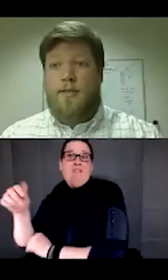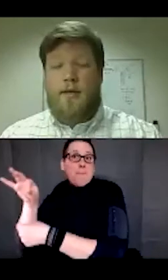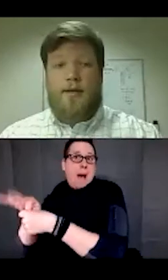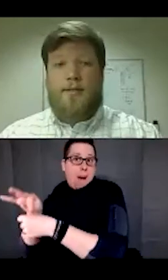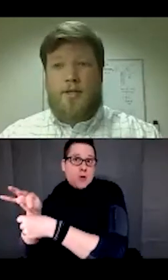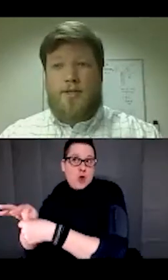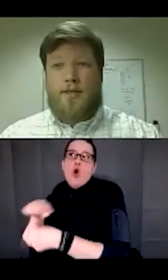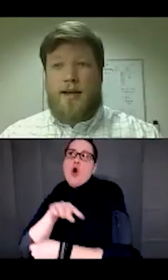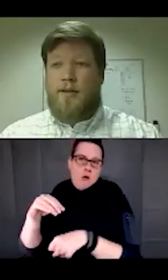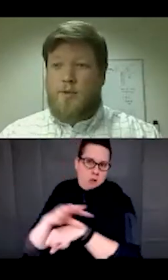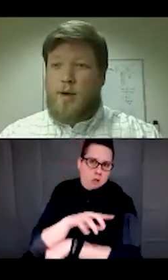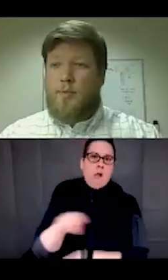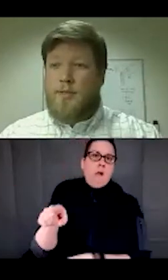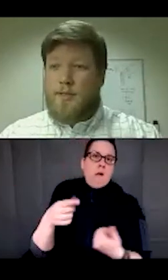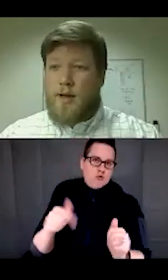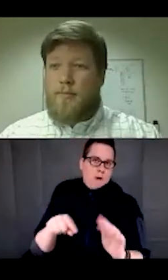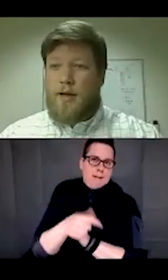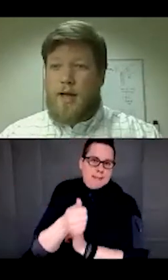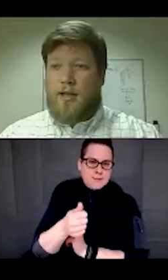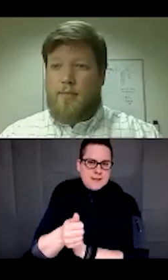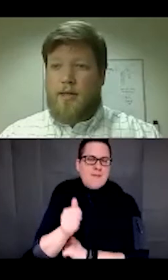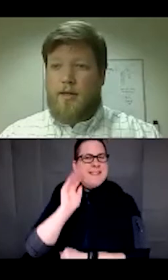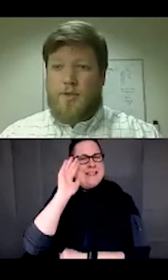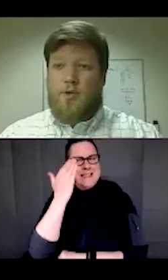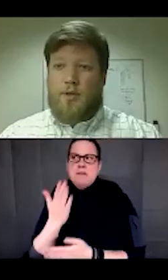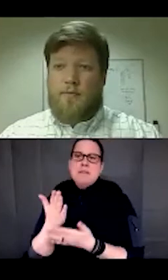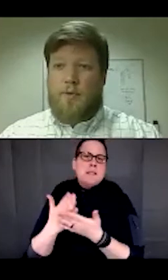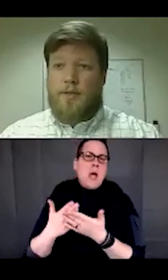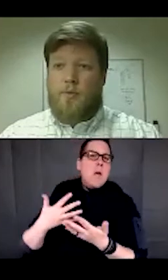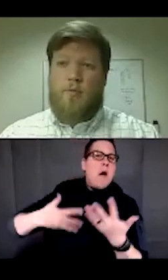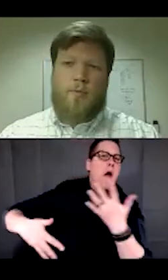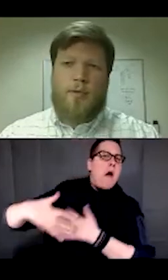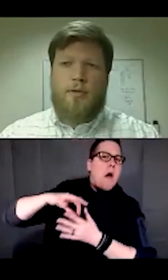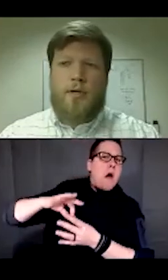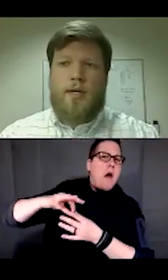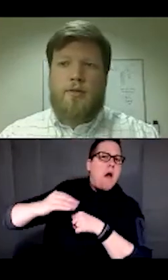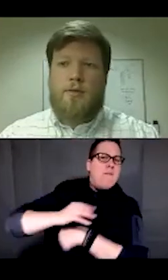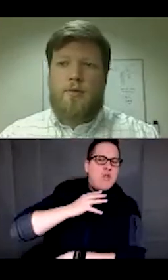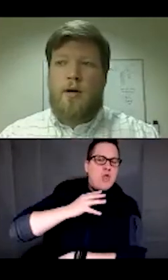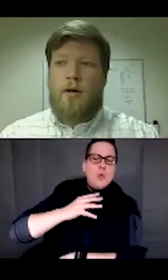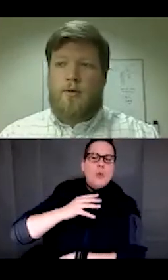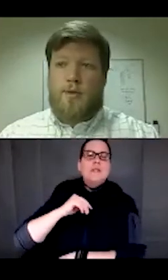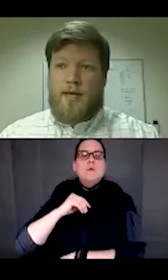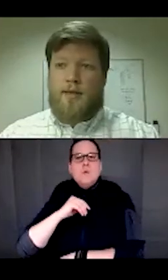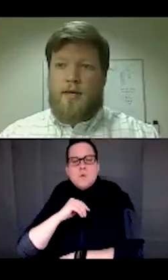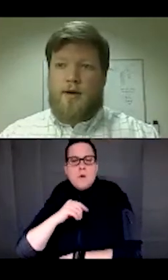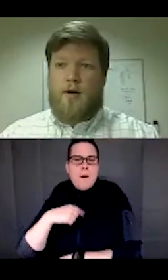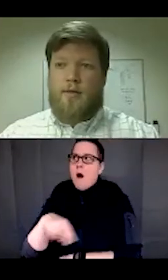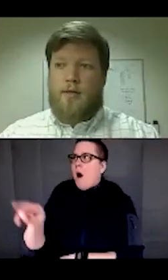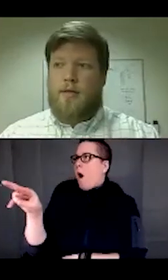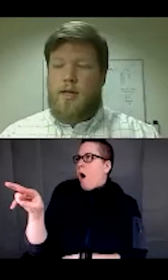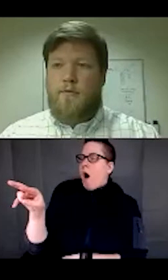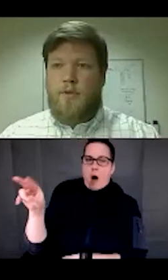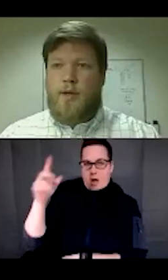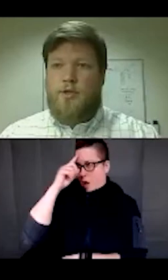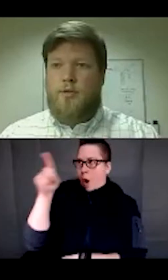friends, suggesting that there's probably some element of social influence where people are looking to who they think are